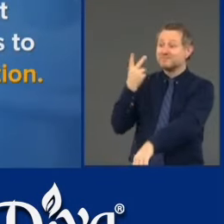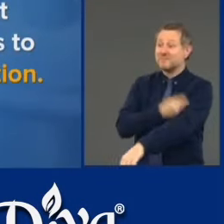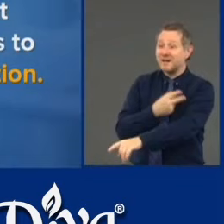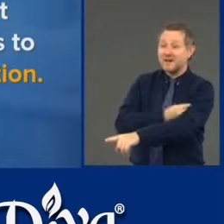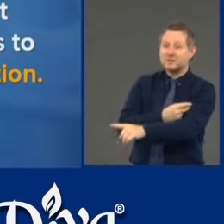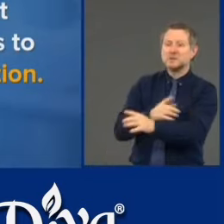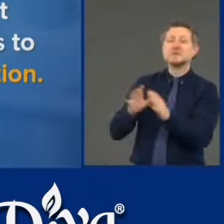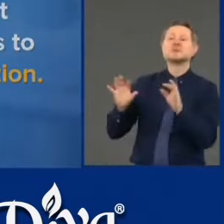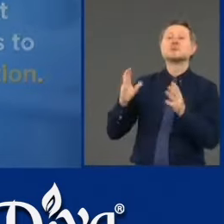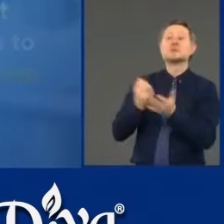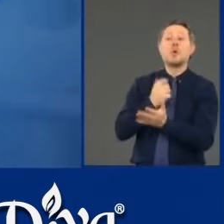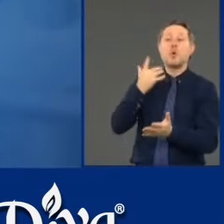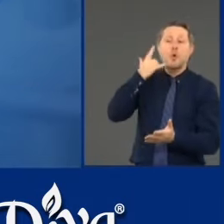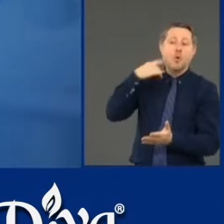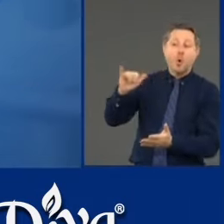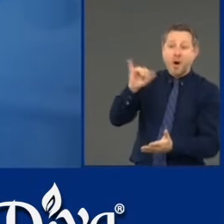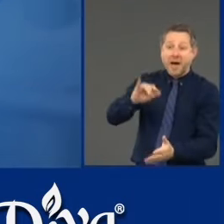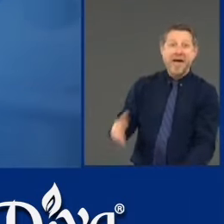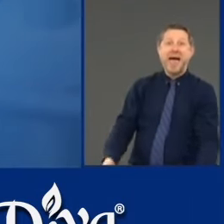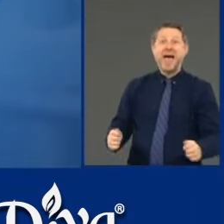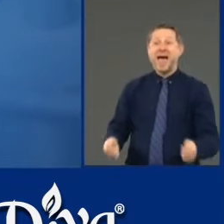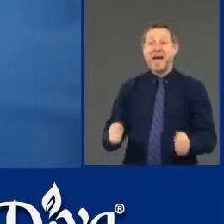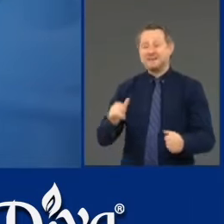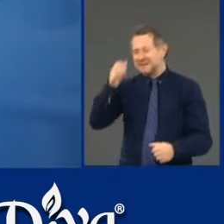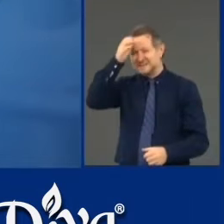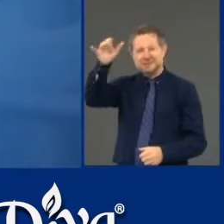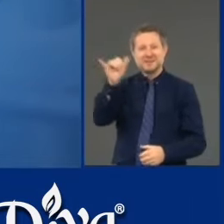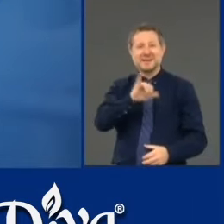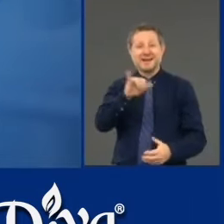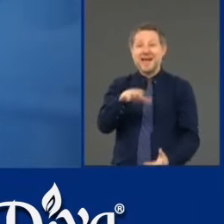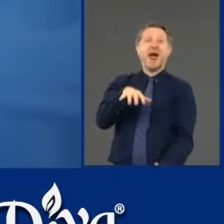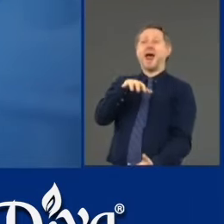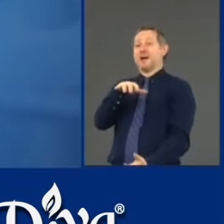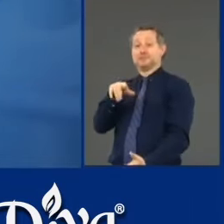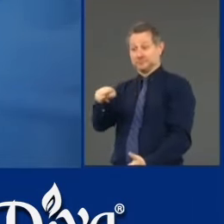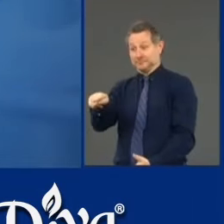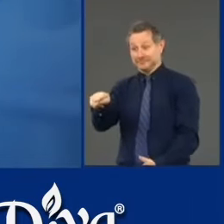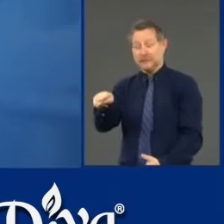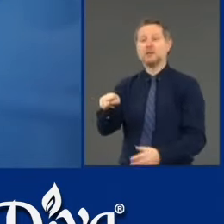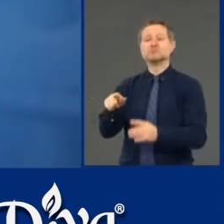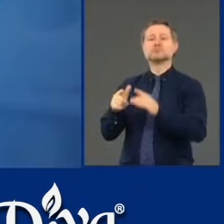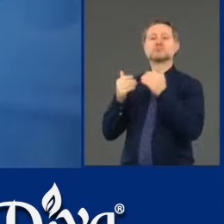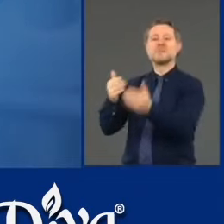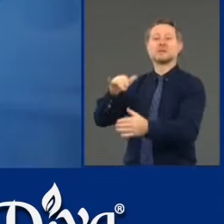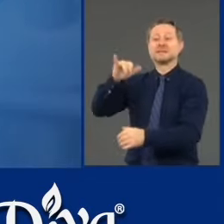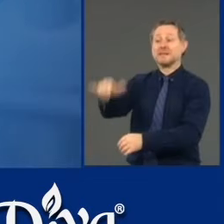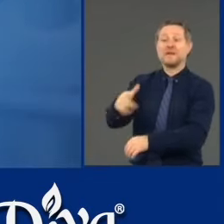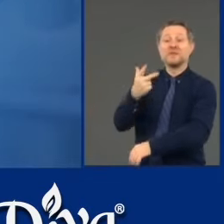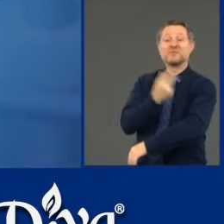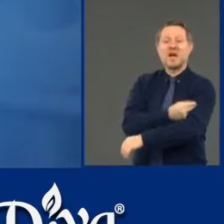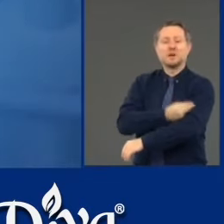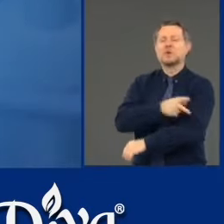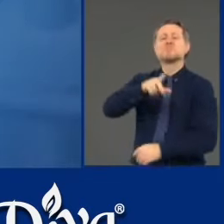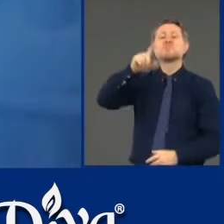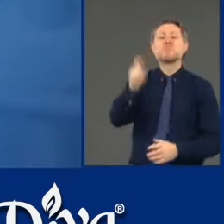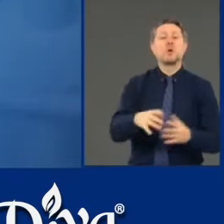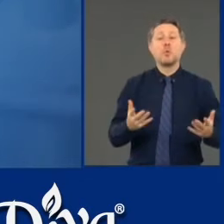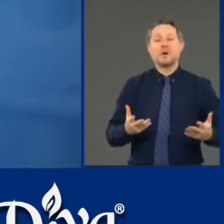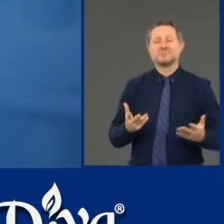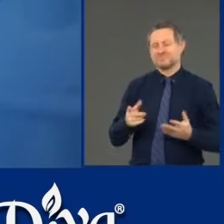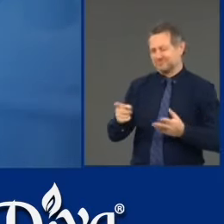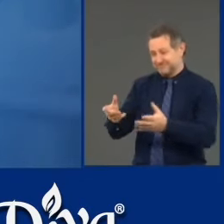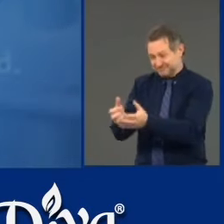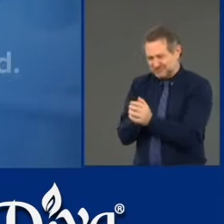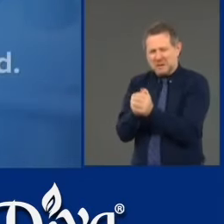whatever private company finds that, the vaccine must then be available to all